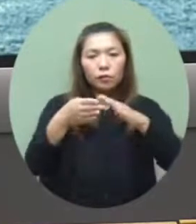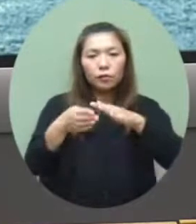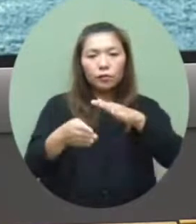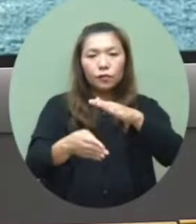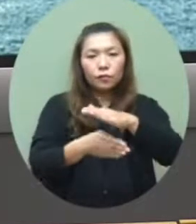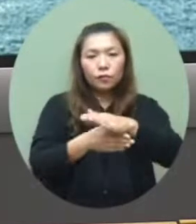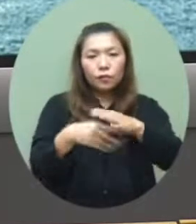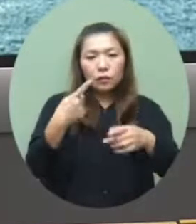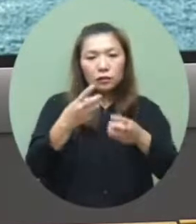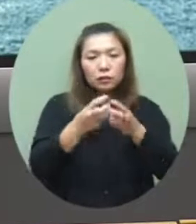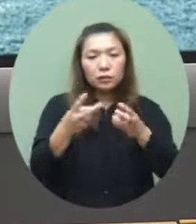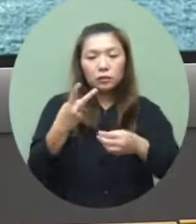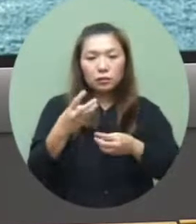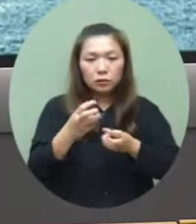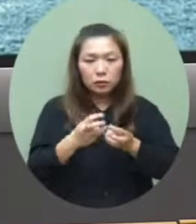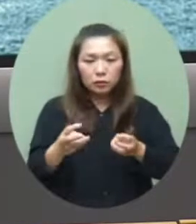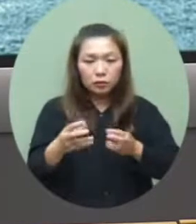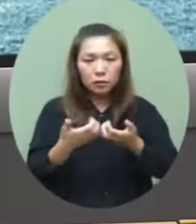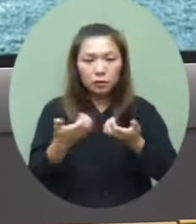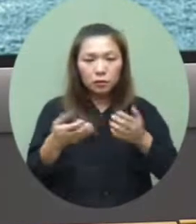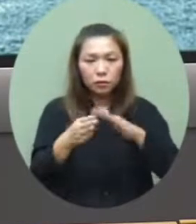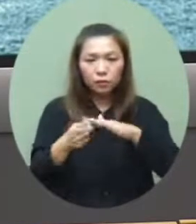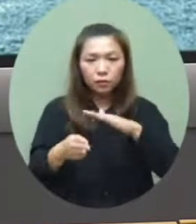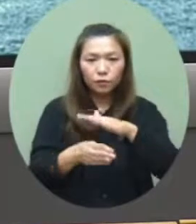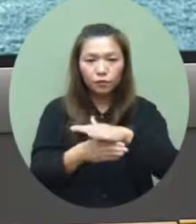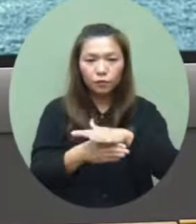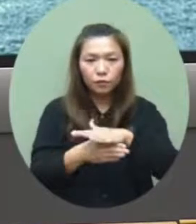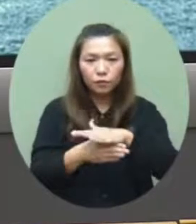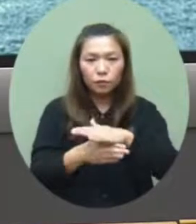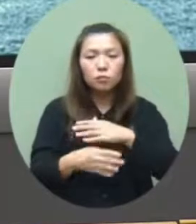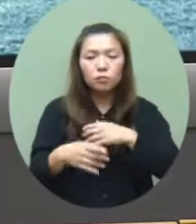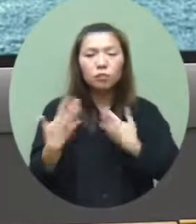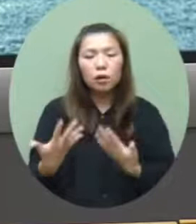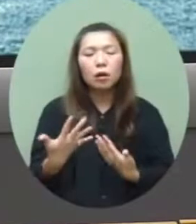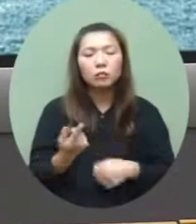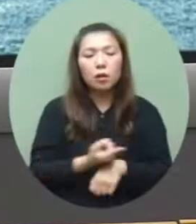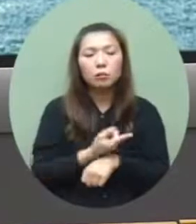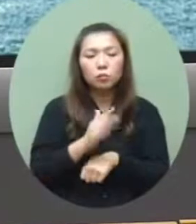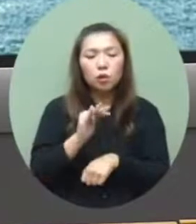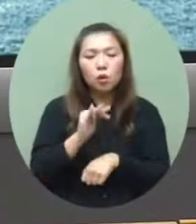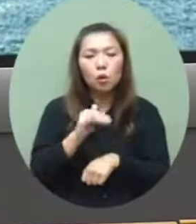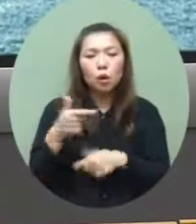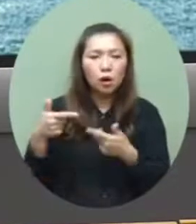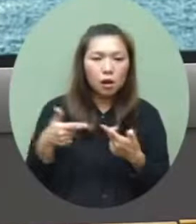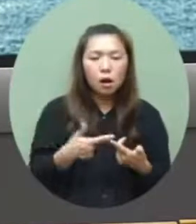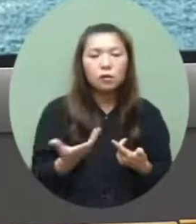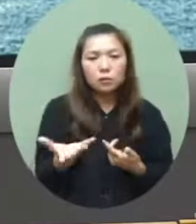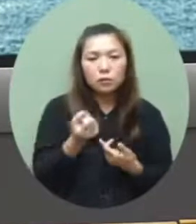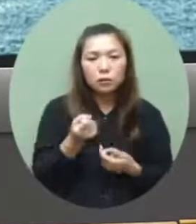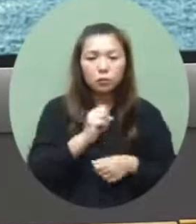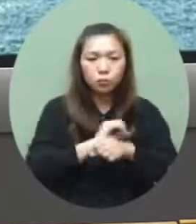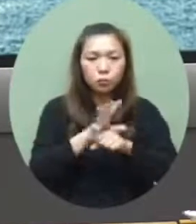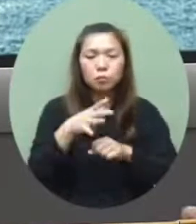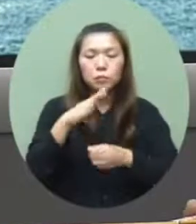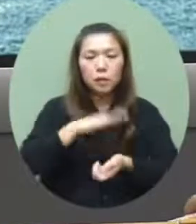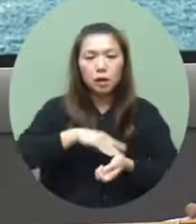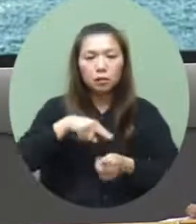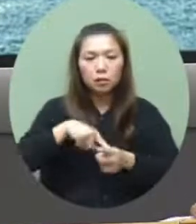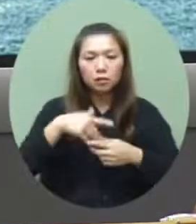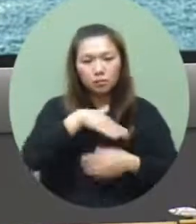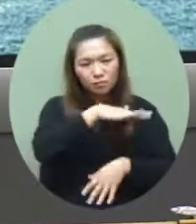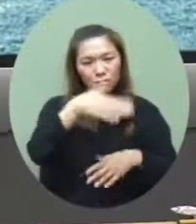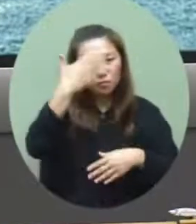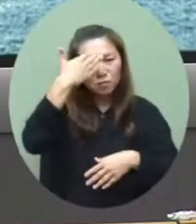present moment for the isolation wards for the first and second tiers. We still